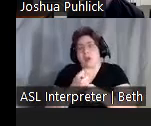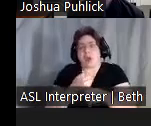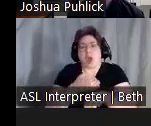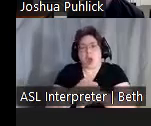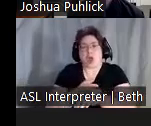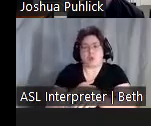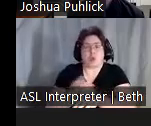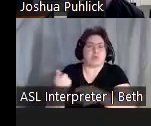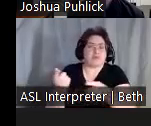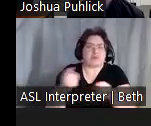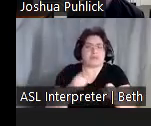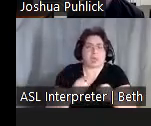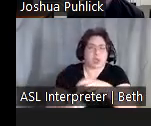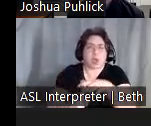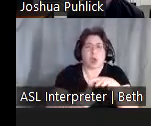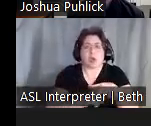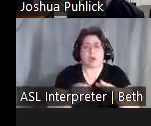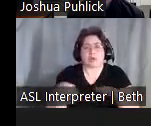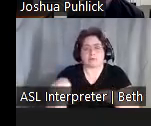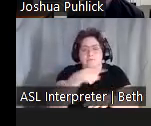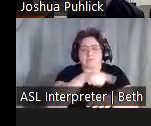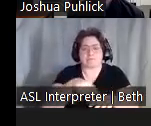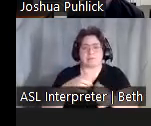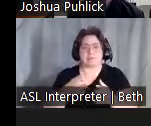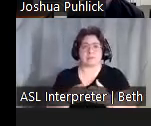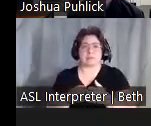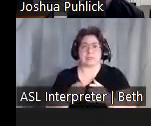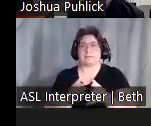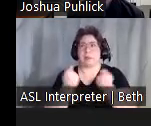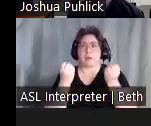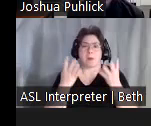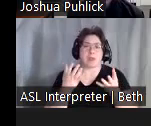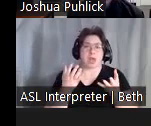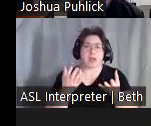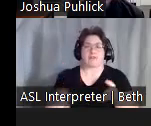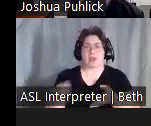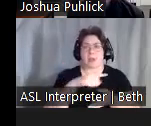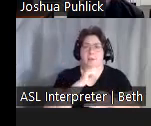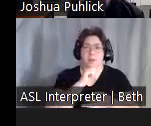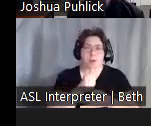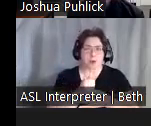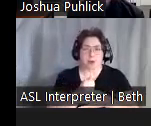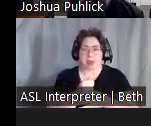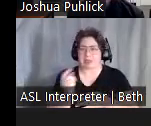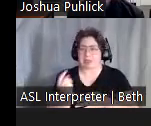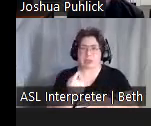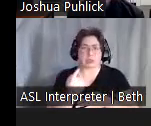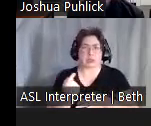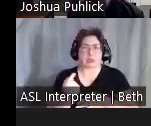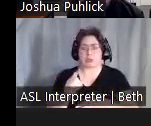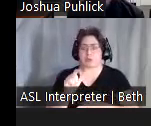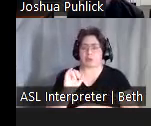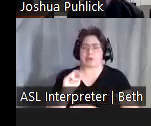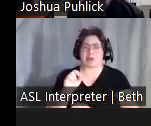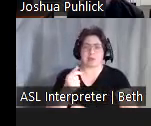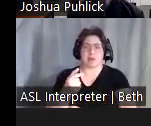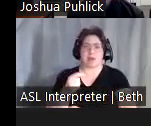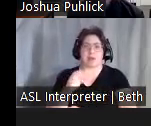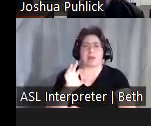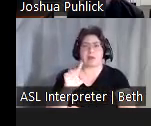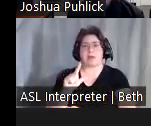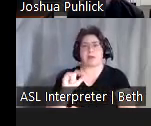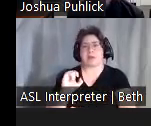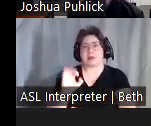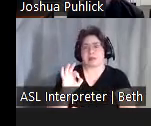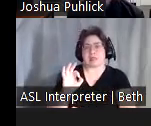So a lot of them are just not solely longleaf pine. Many